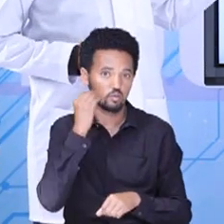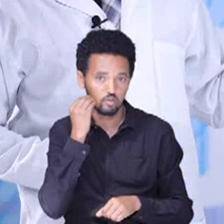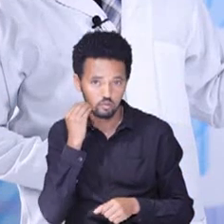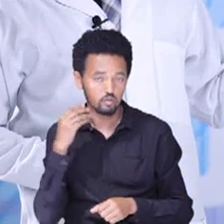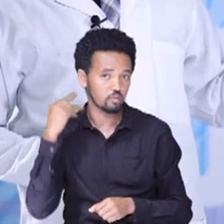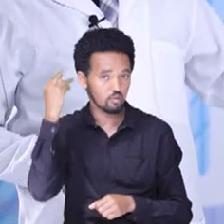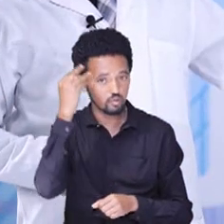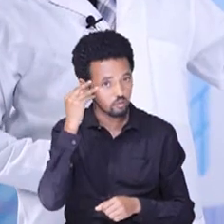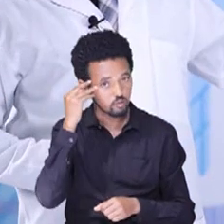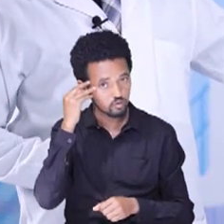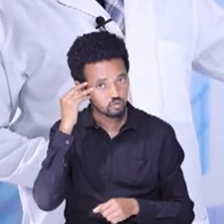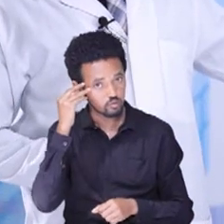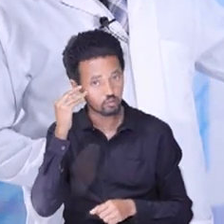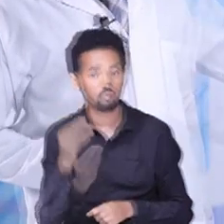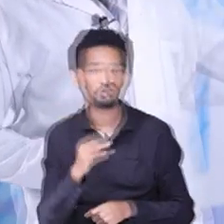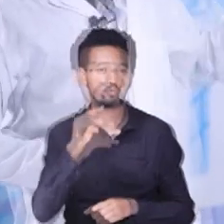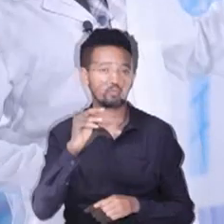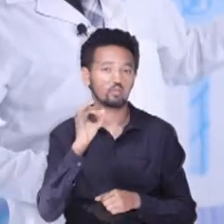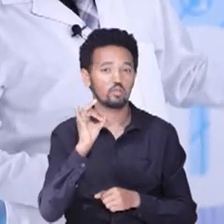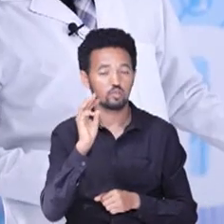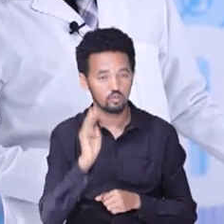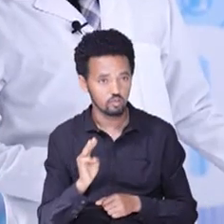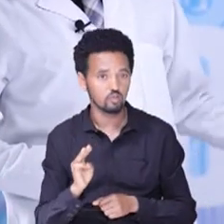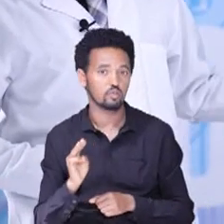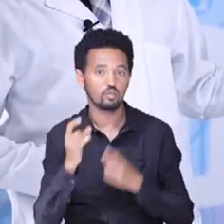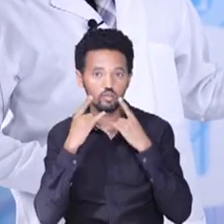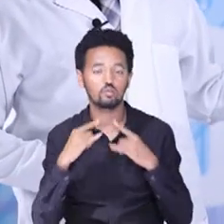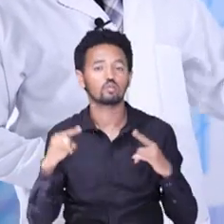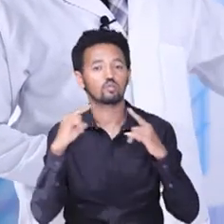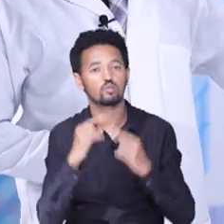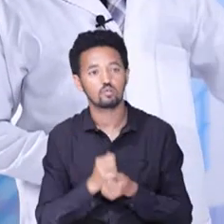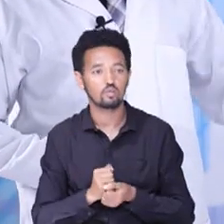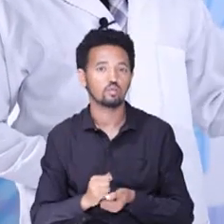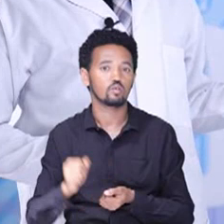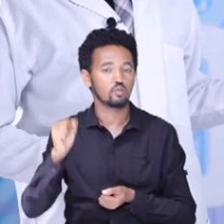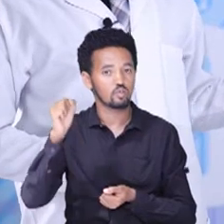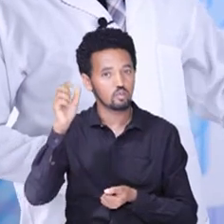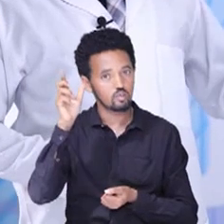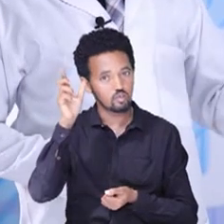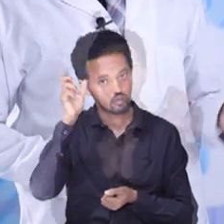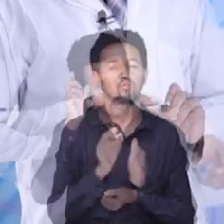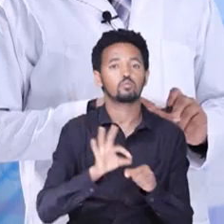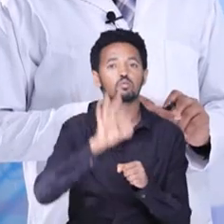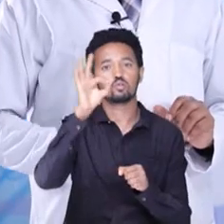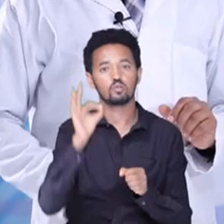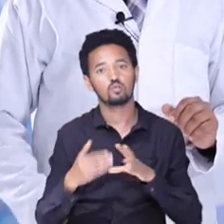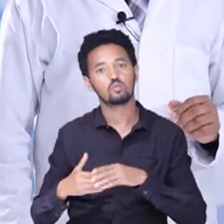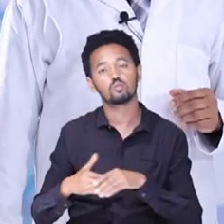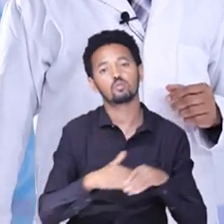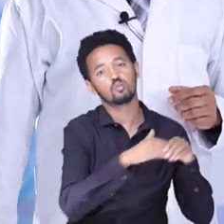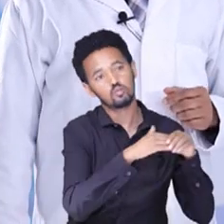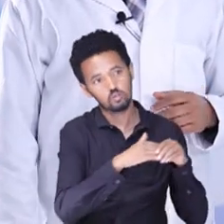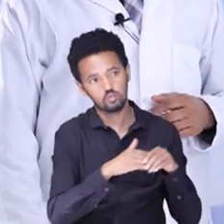The Prime Minister Meles Zenawi, the President of FDR Negaso Gidada, Girma Georgis. This